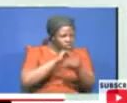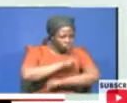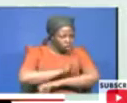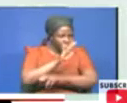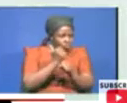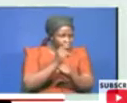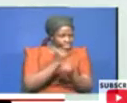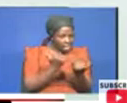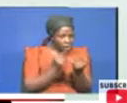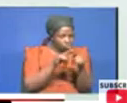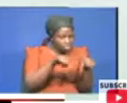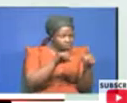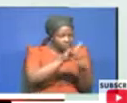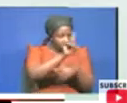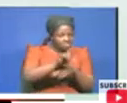do.